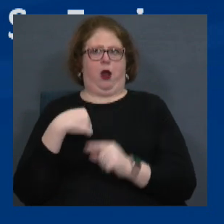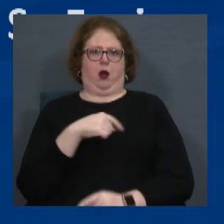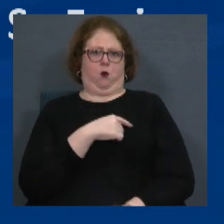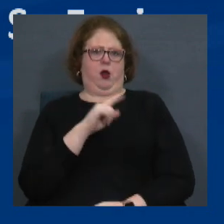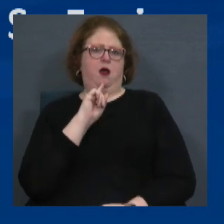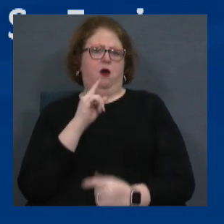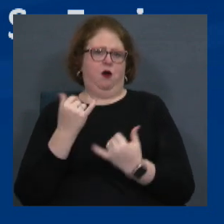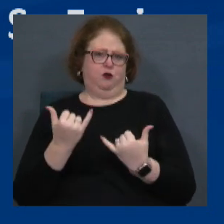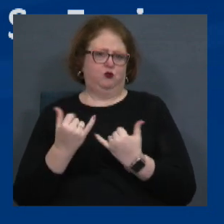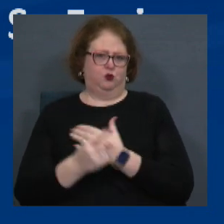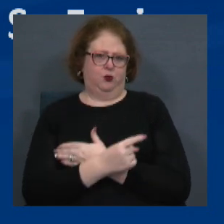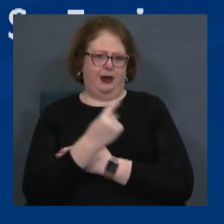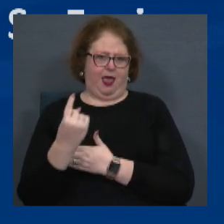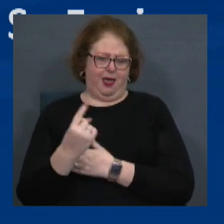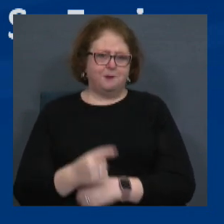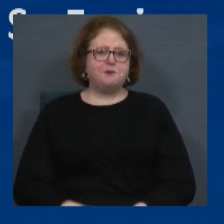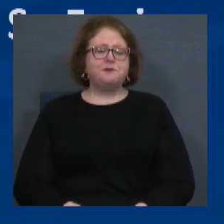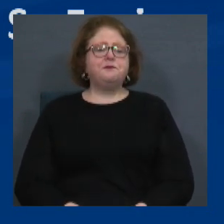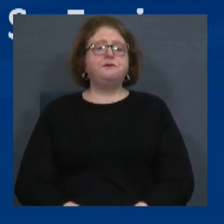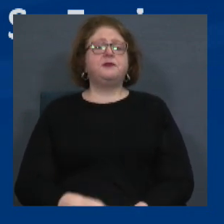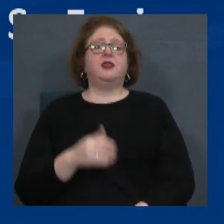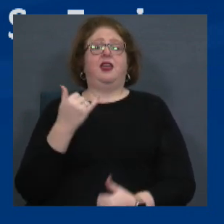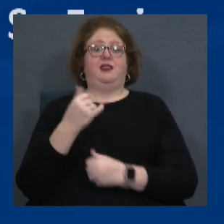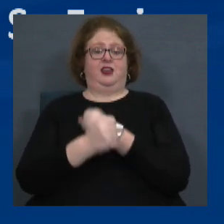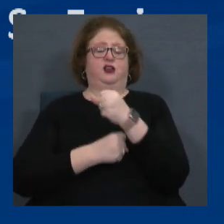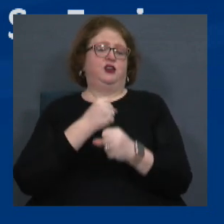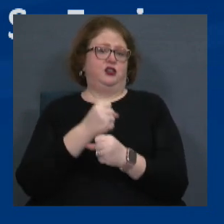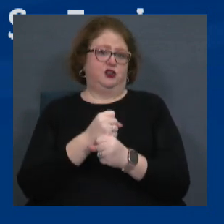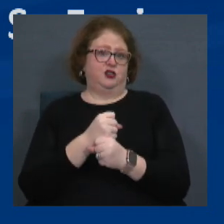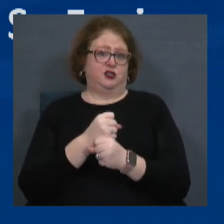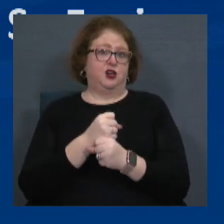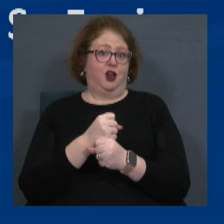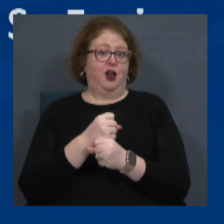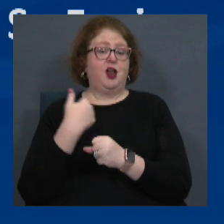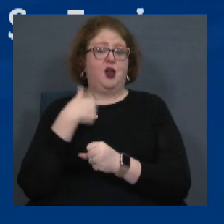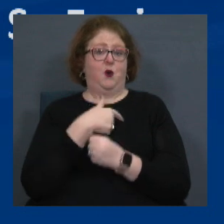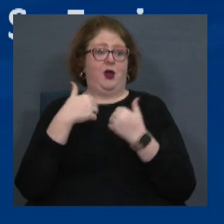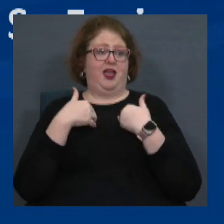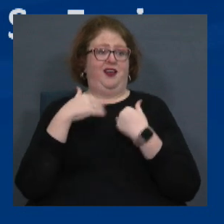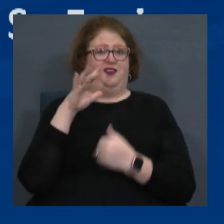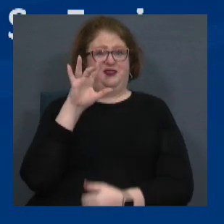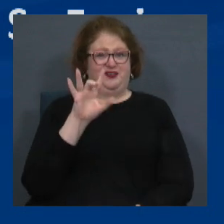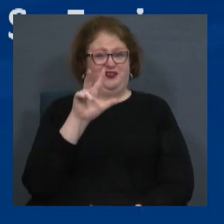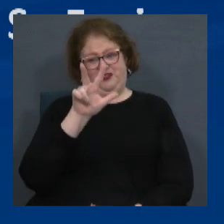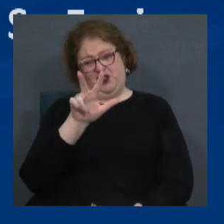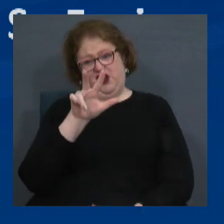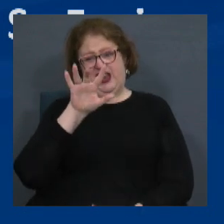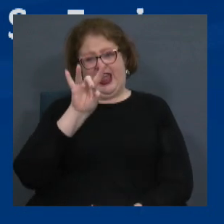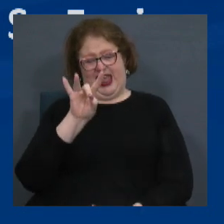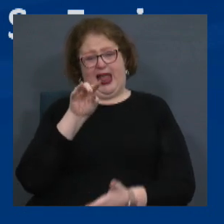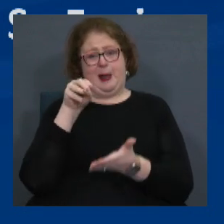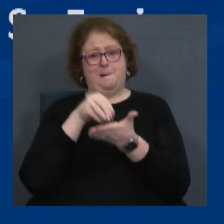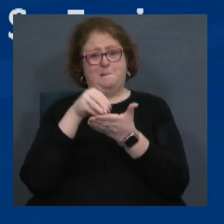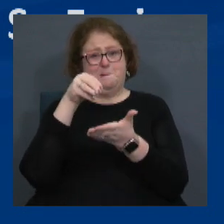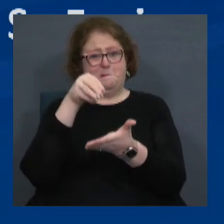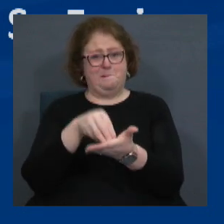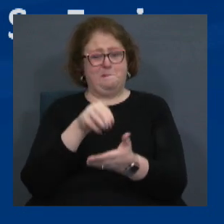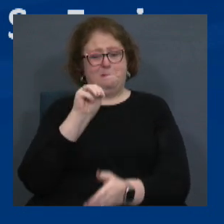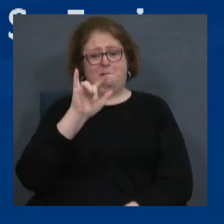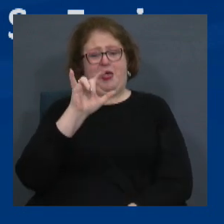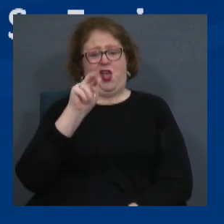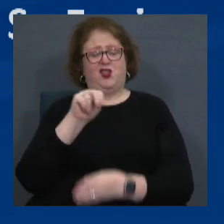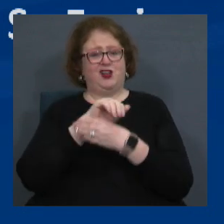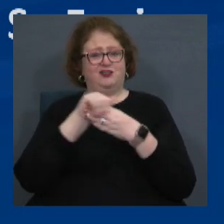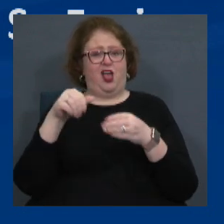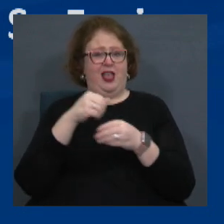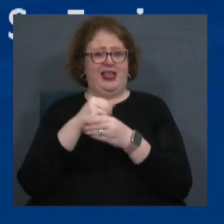This year, we've had a record $38 million in grants, federal grants, that we've had for expansion. It